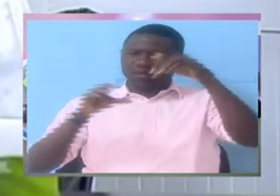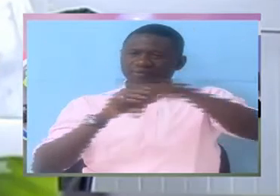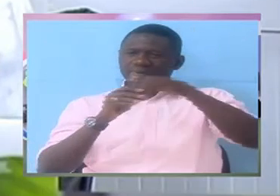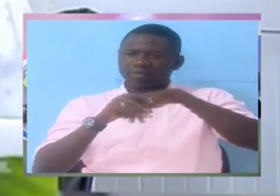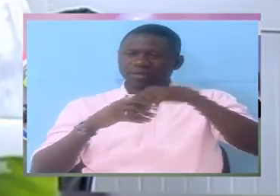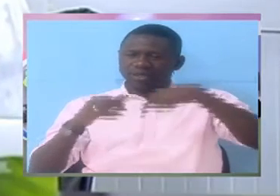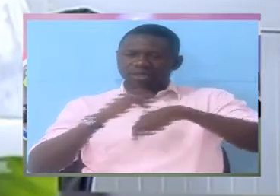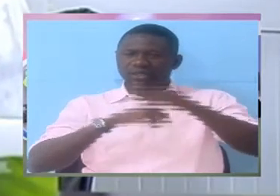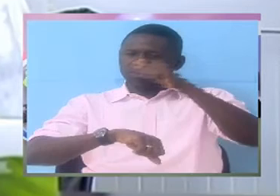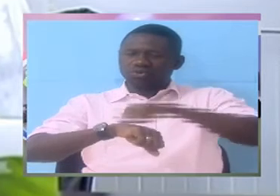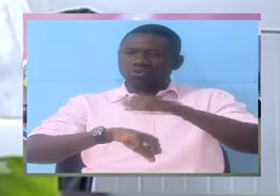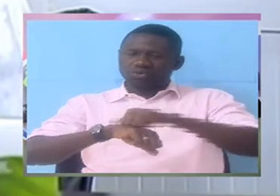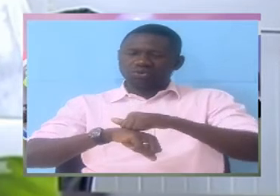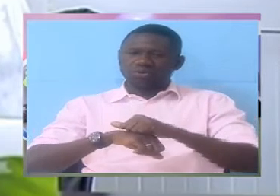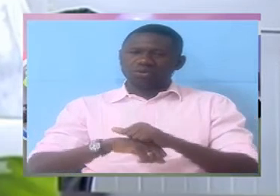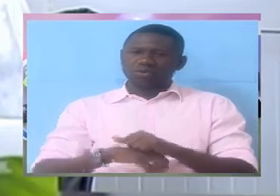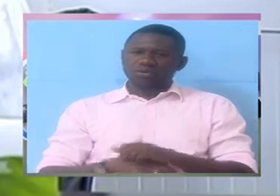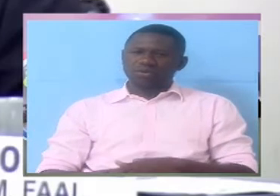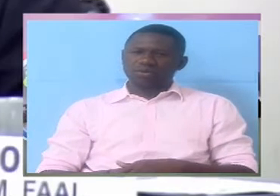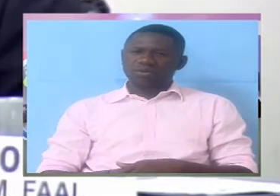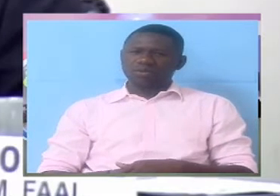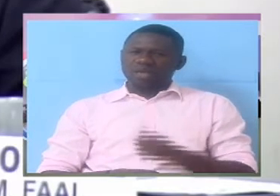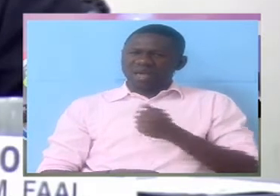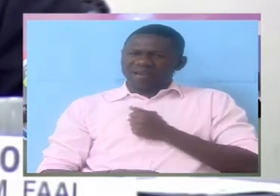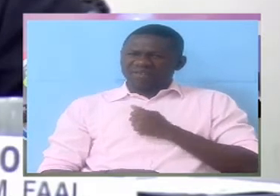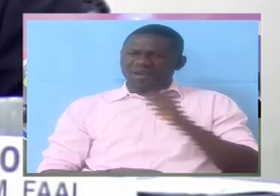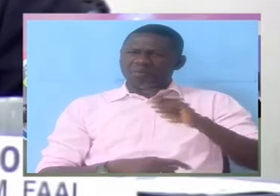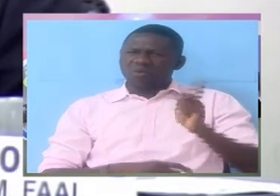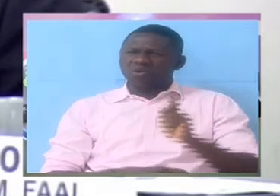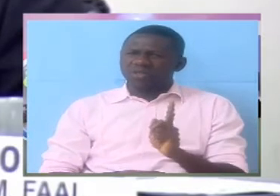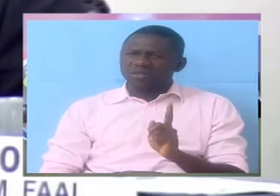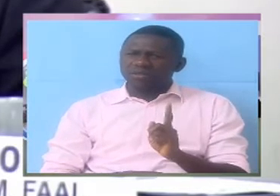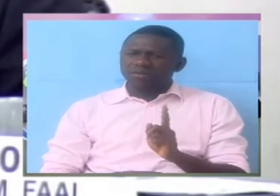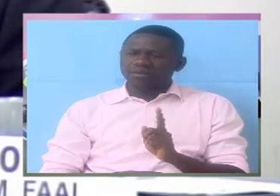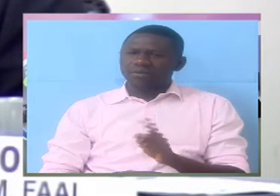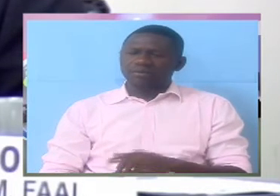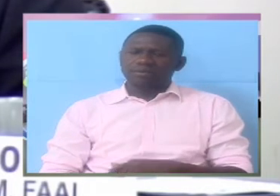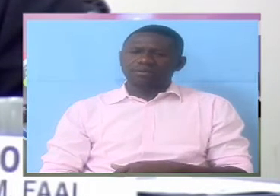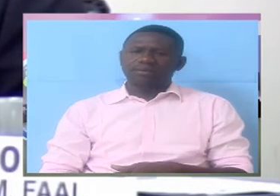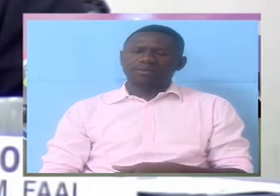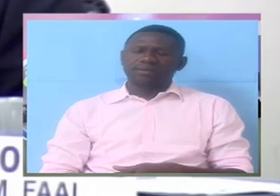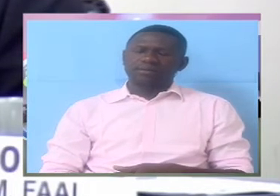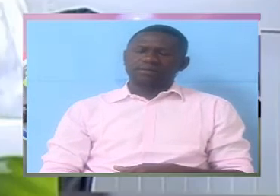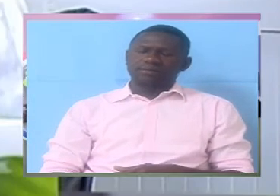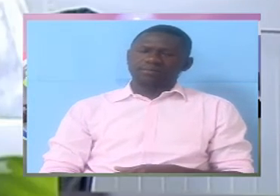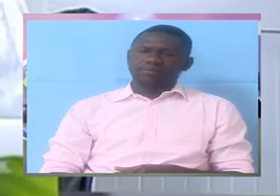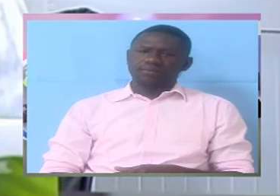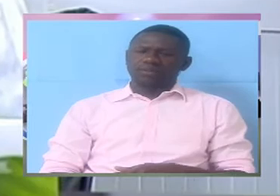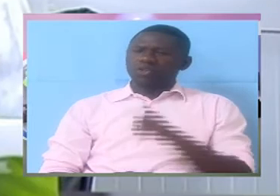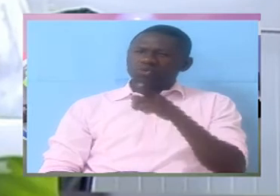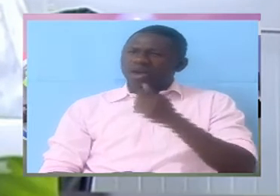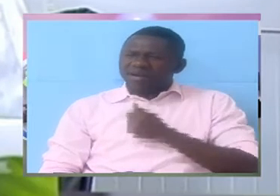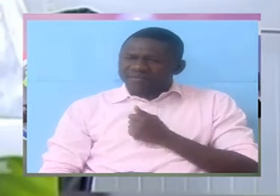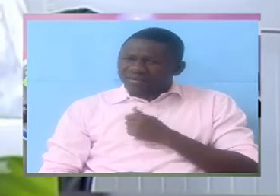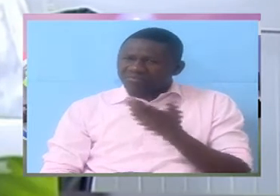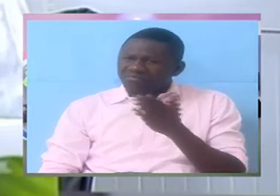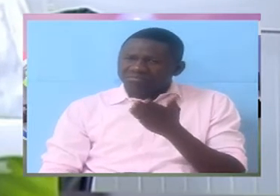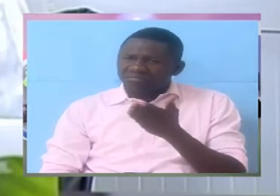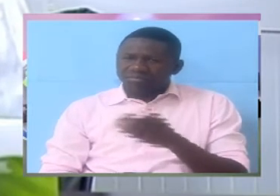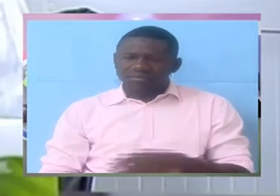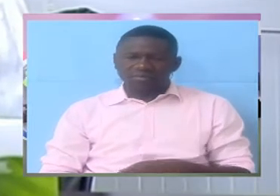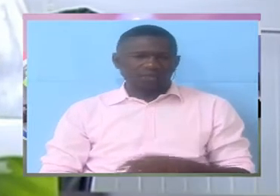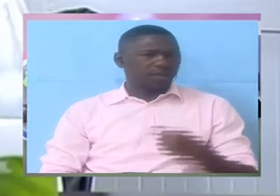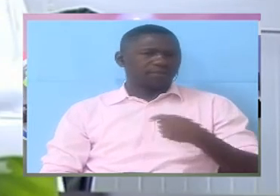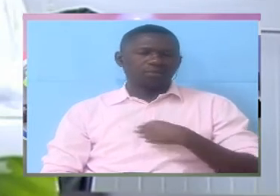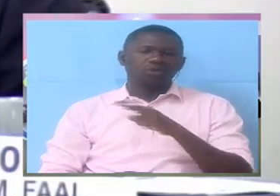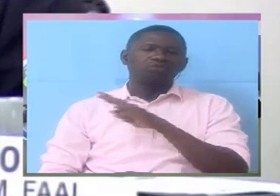kafoko Yaya Jammeh da nyi tajire ya nyi kono. Are you afraid to say that? Just answer the question. I am not afraid. Man